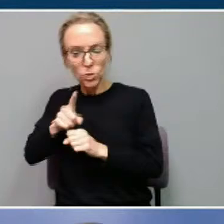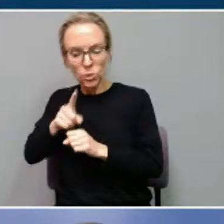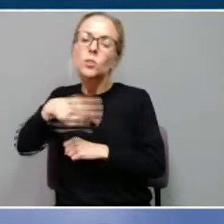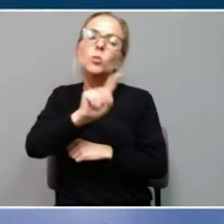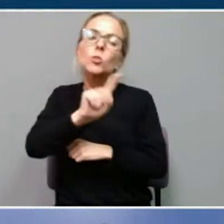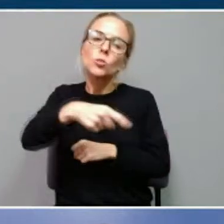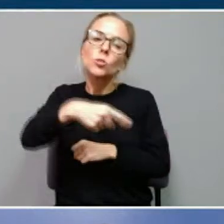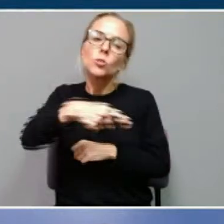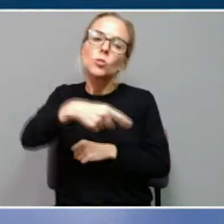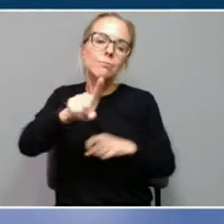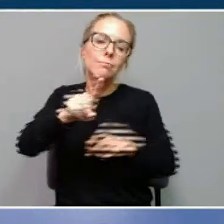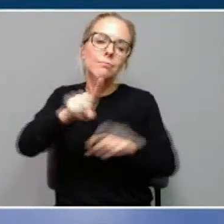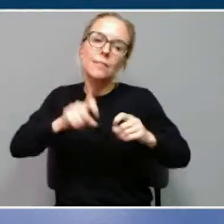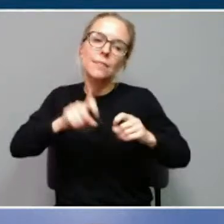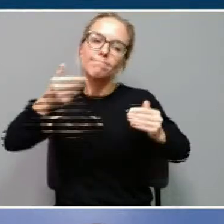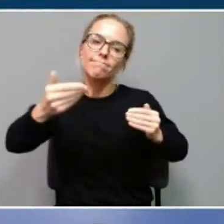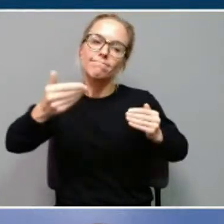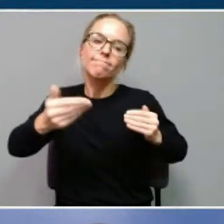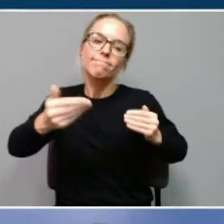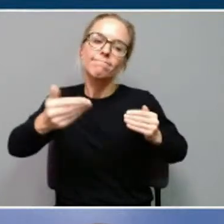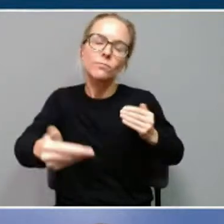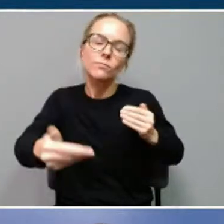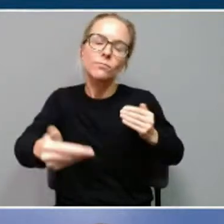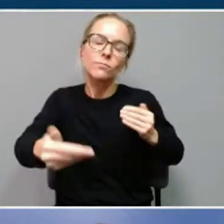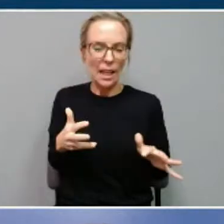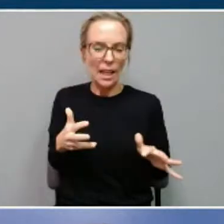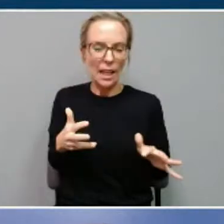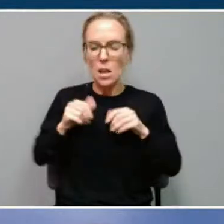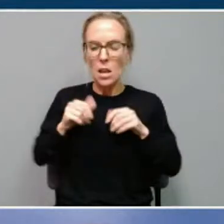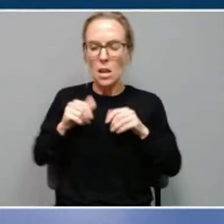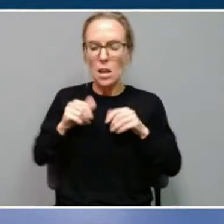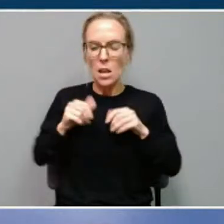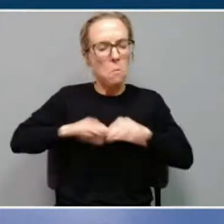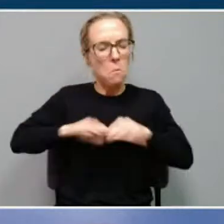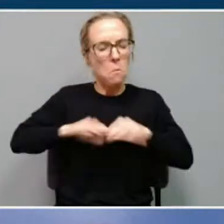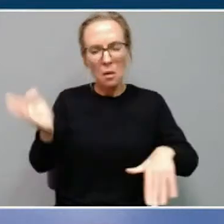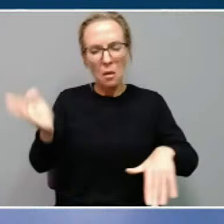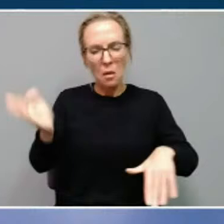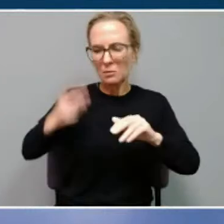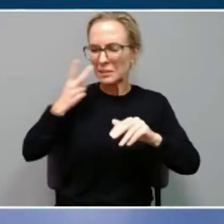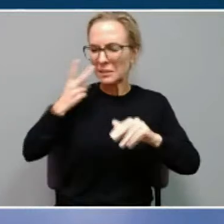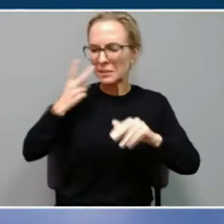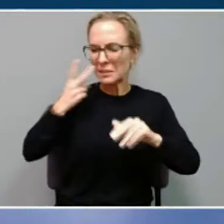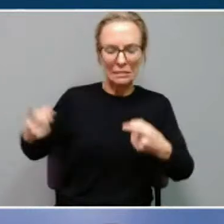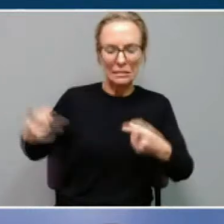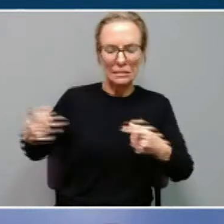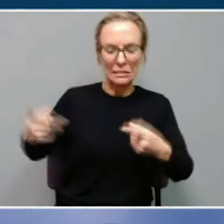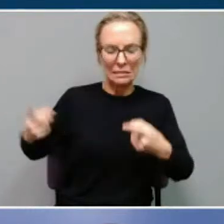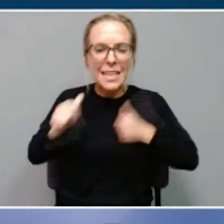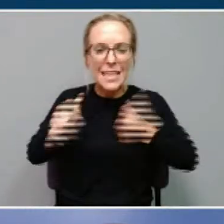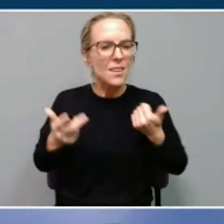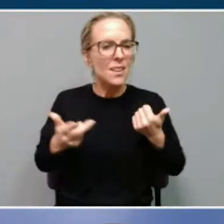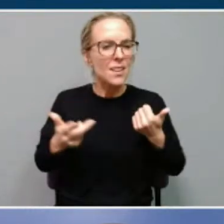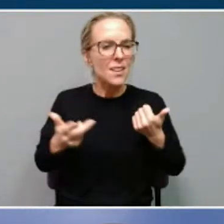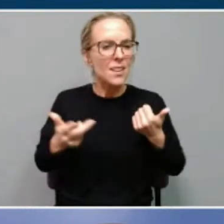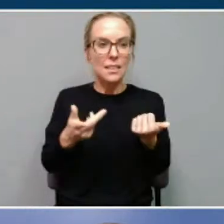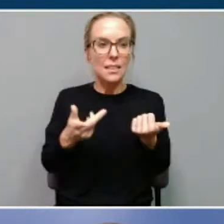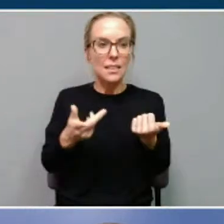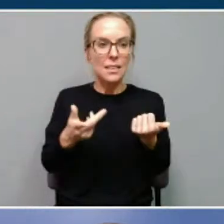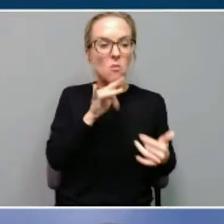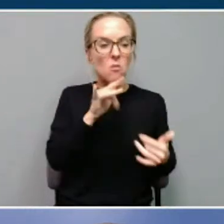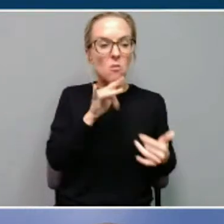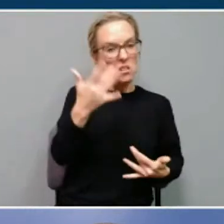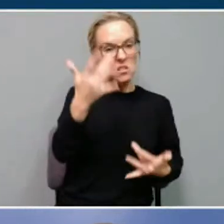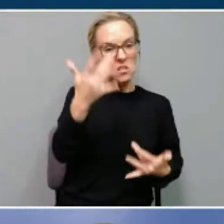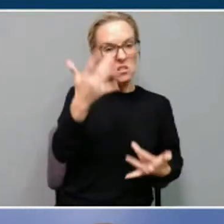this point. I mean, this is the fastest growing thing we've seen. It is aggressive. Even if you're not symptomatic, even if you haven't